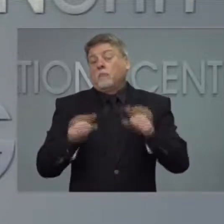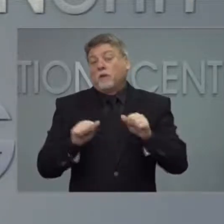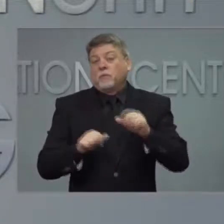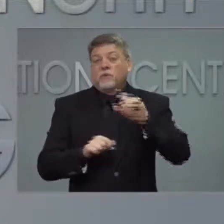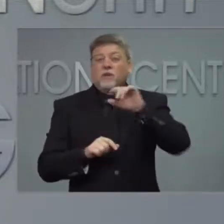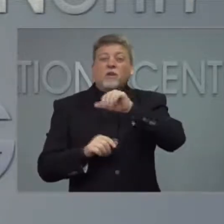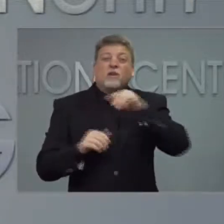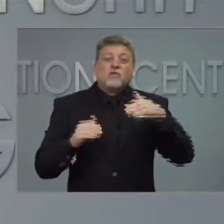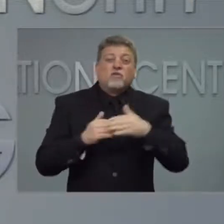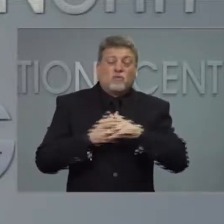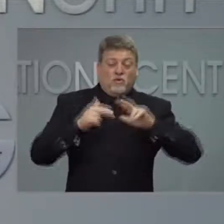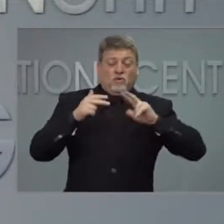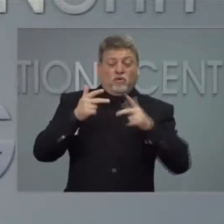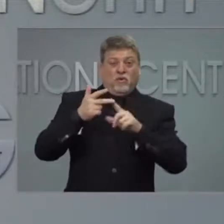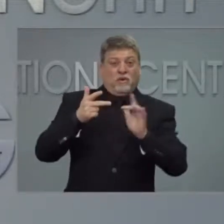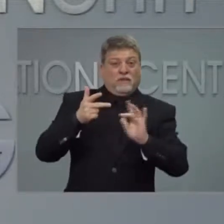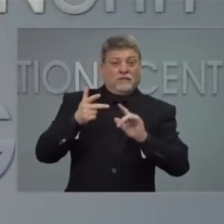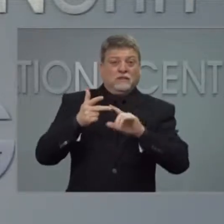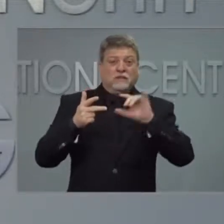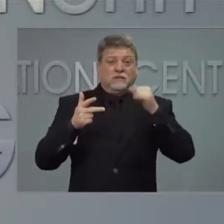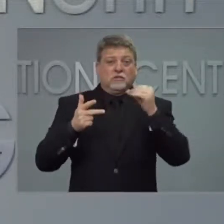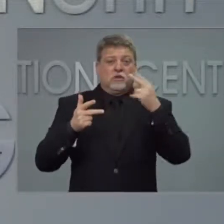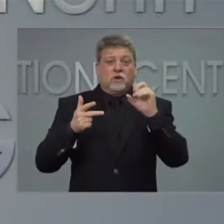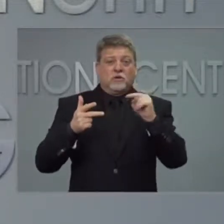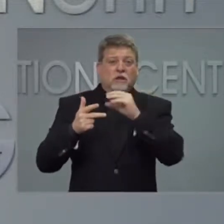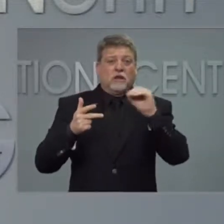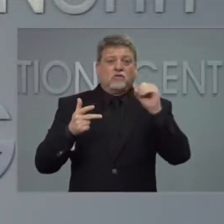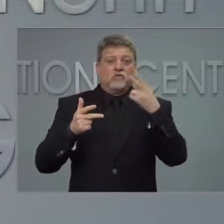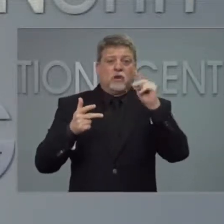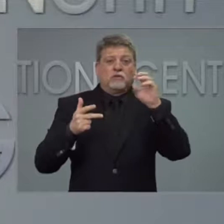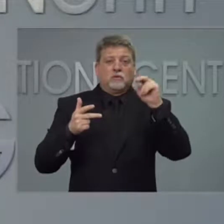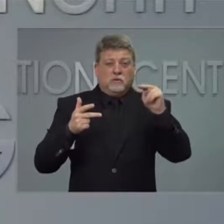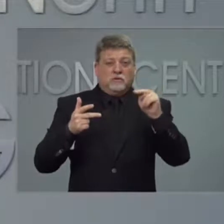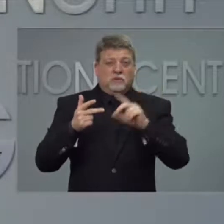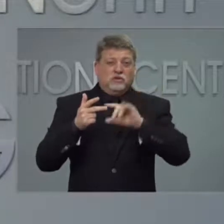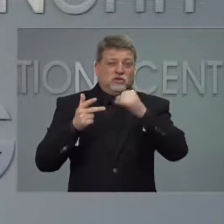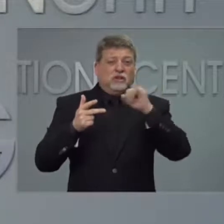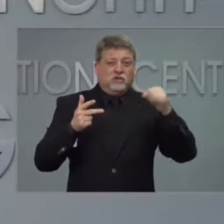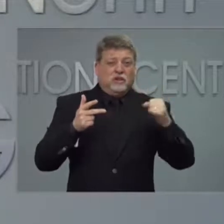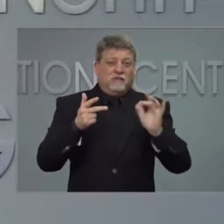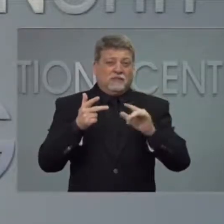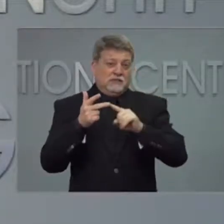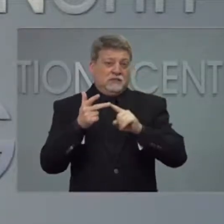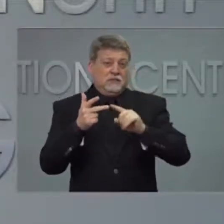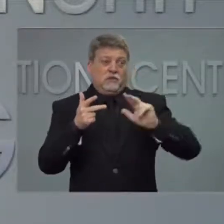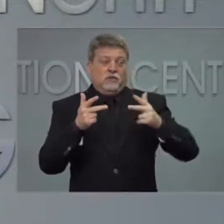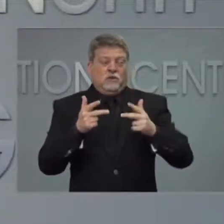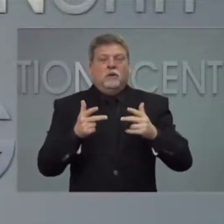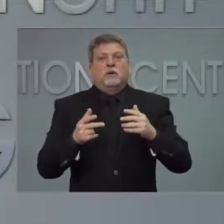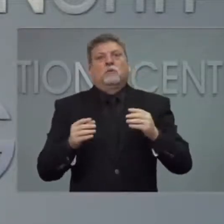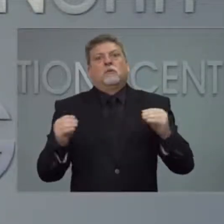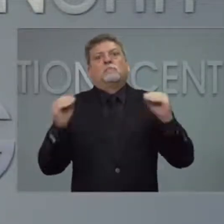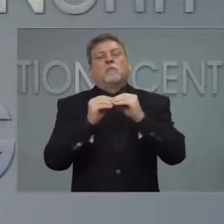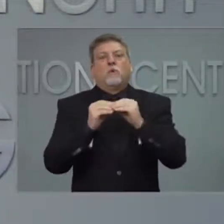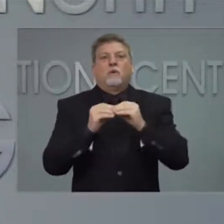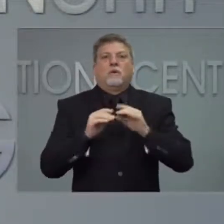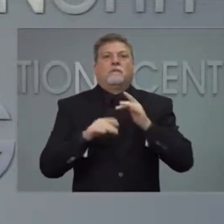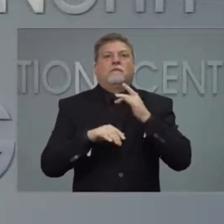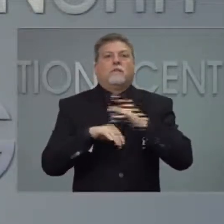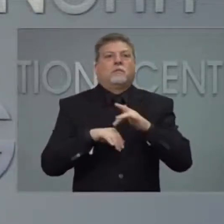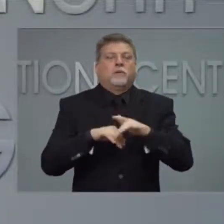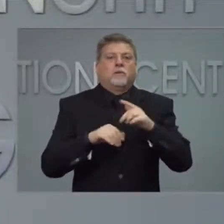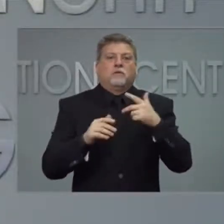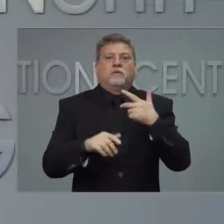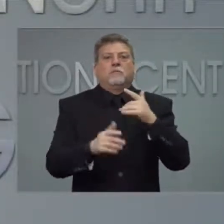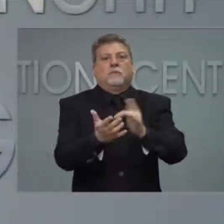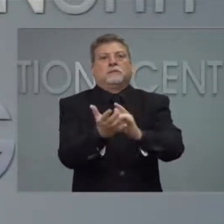that may be coming online soon. So the more vaccine we have, the more people will be able to get vaccinated, and hopefully